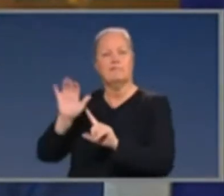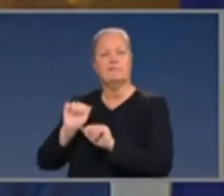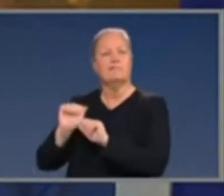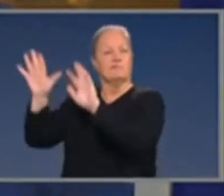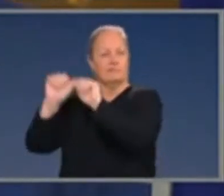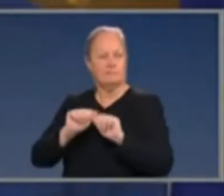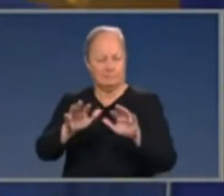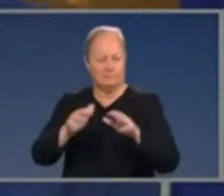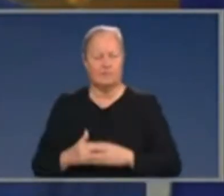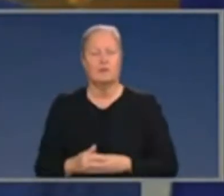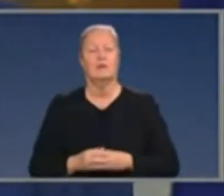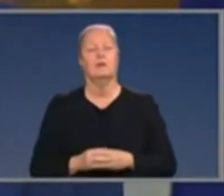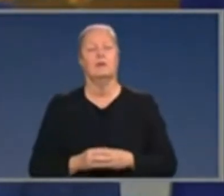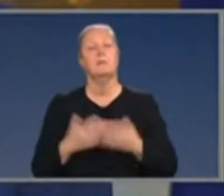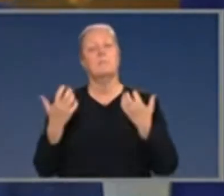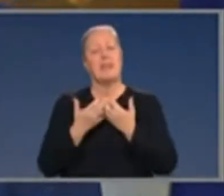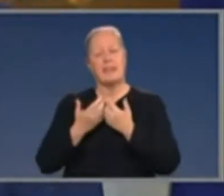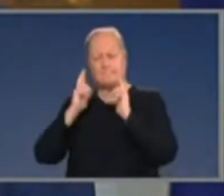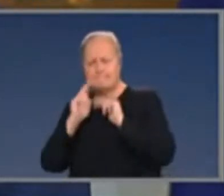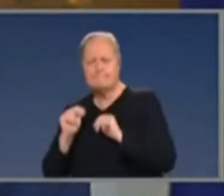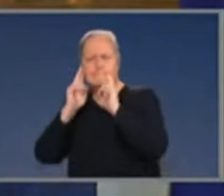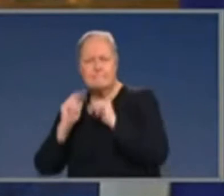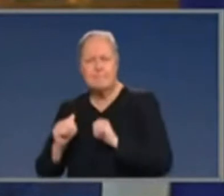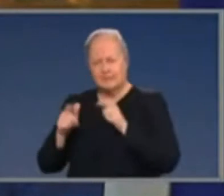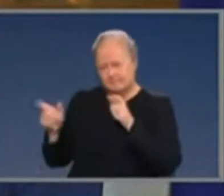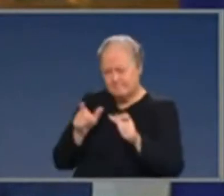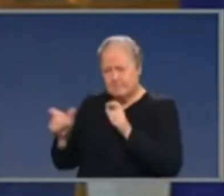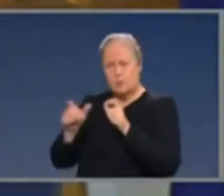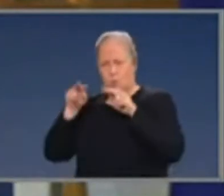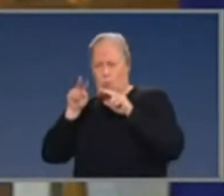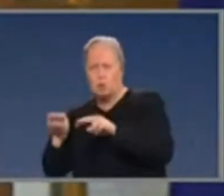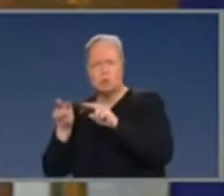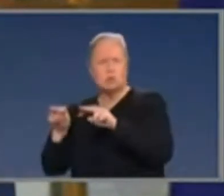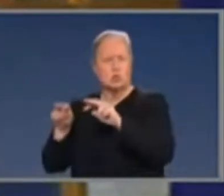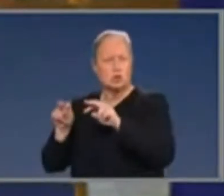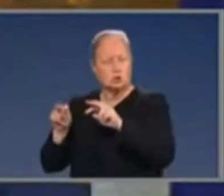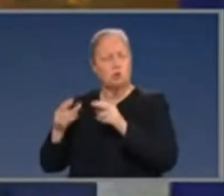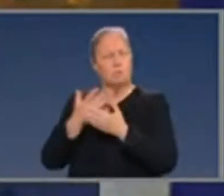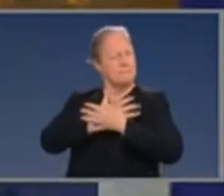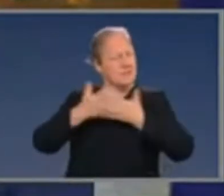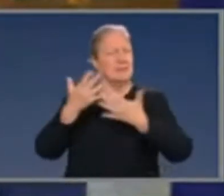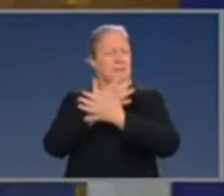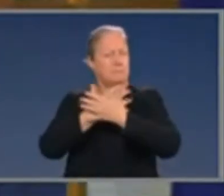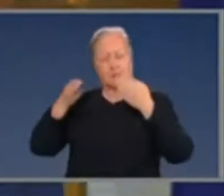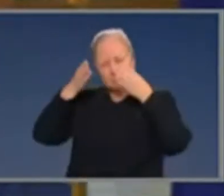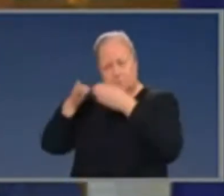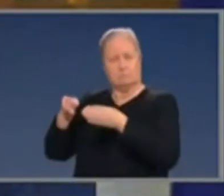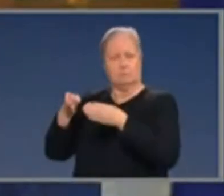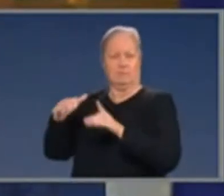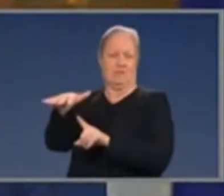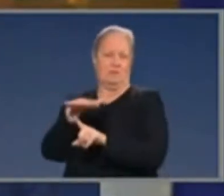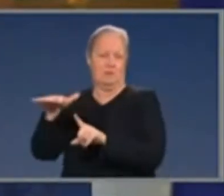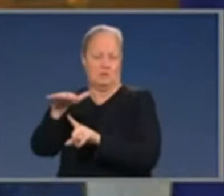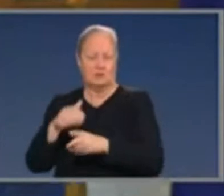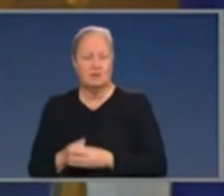their residents with extreme attention to detail and focus. It's not the fault that